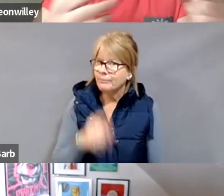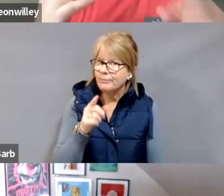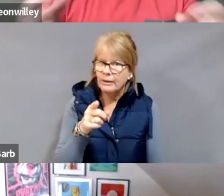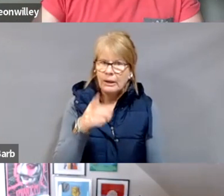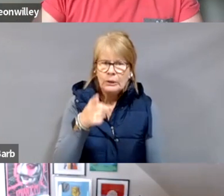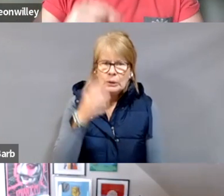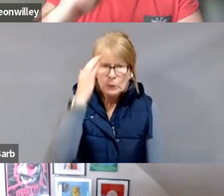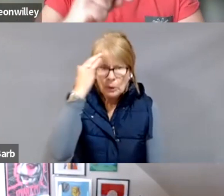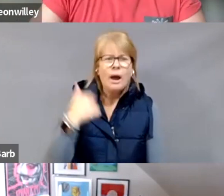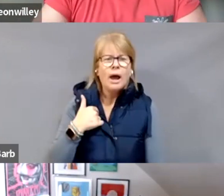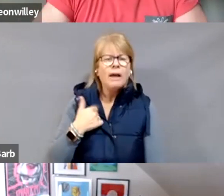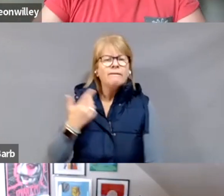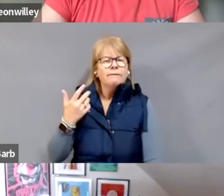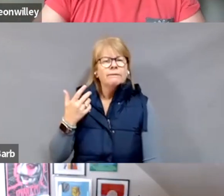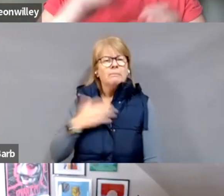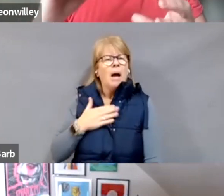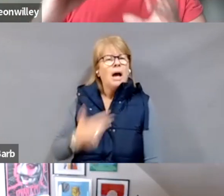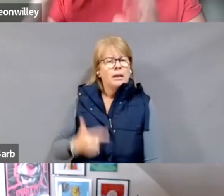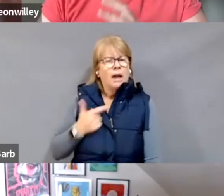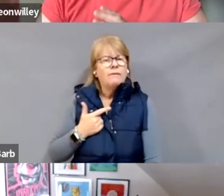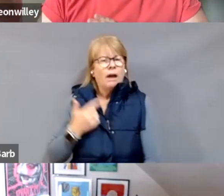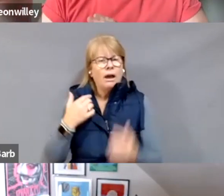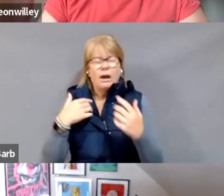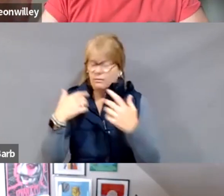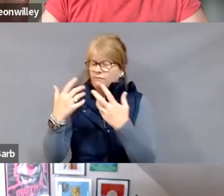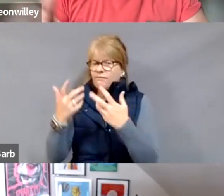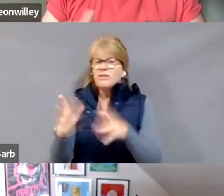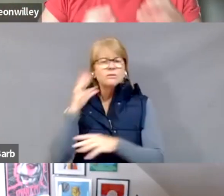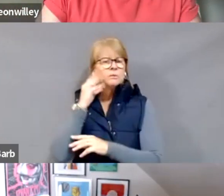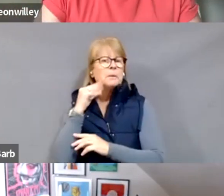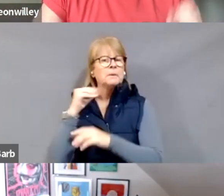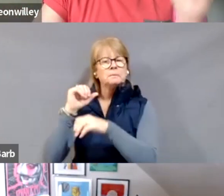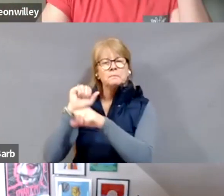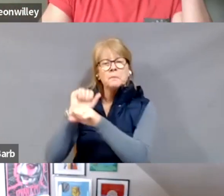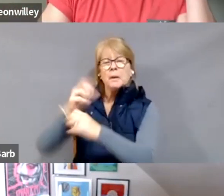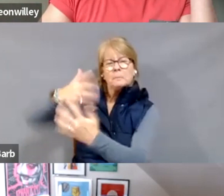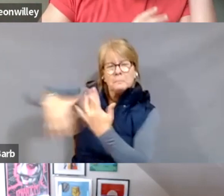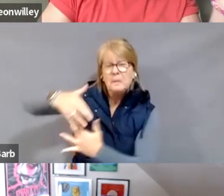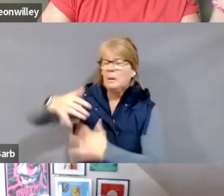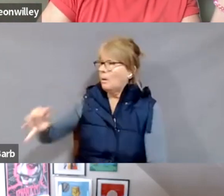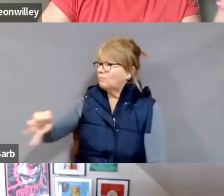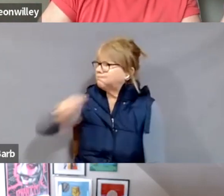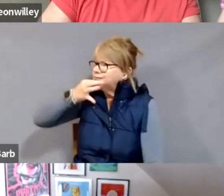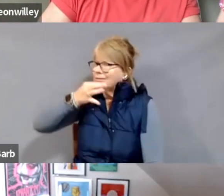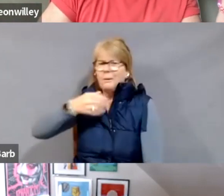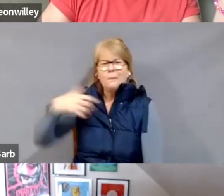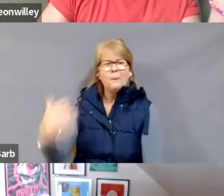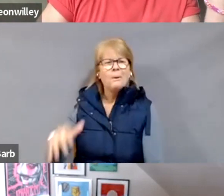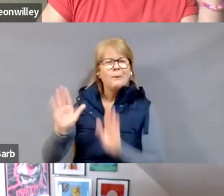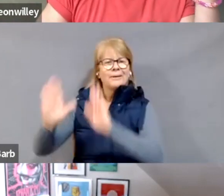I've worked in my life. I've worked with some very great people, and I've also worked with really terrible